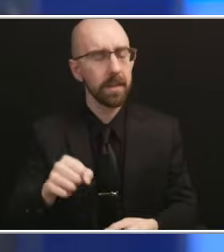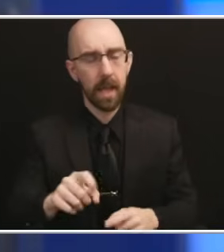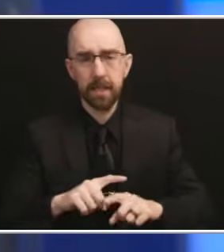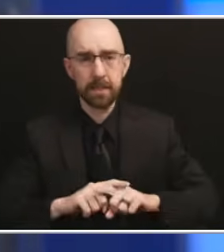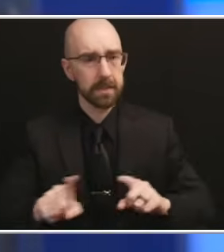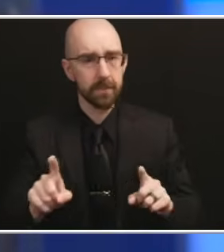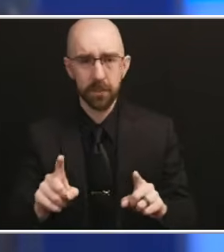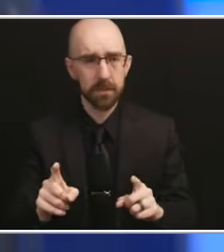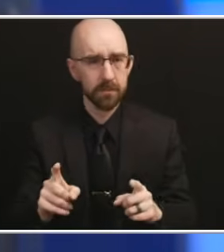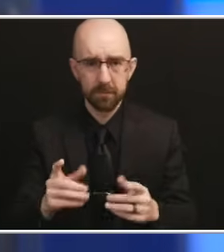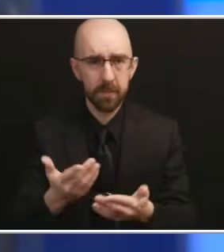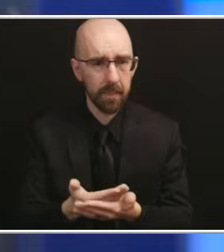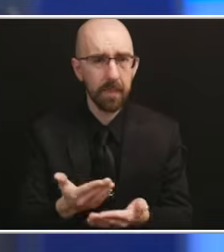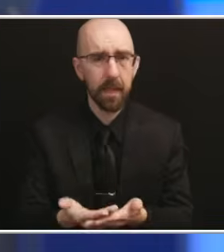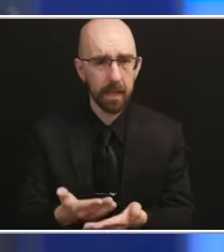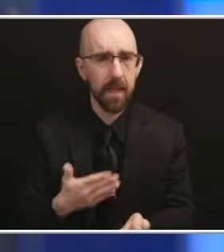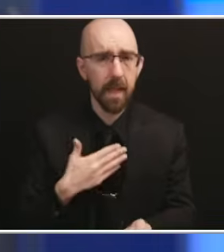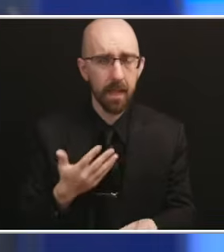I think the